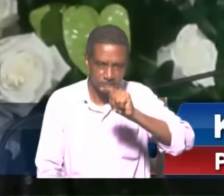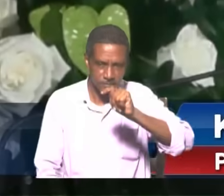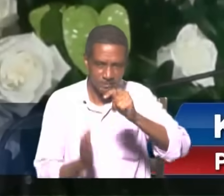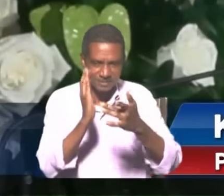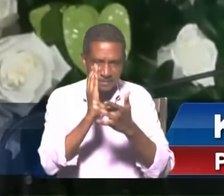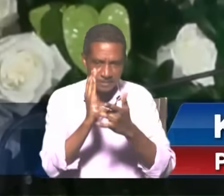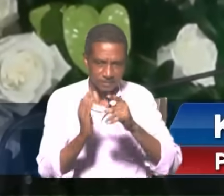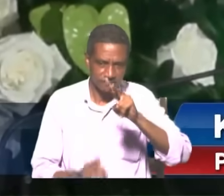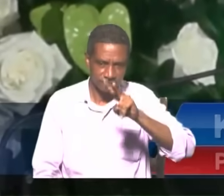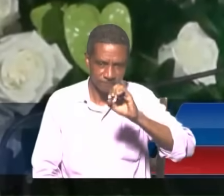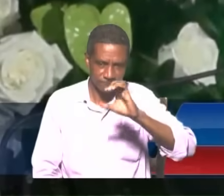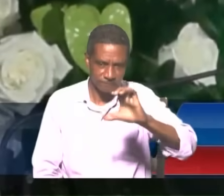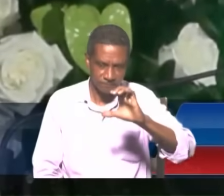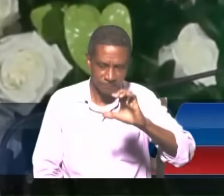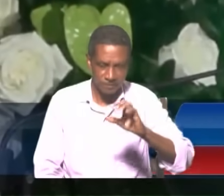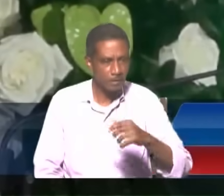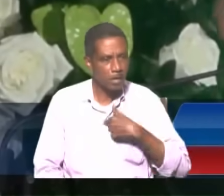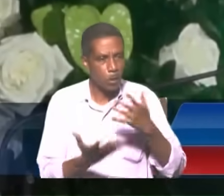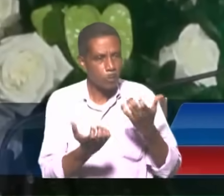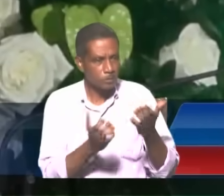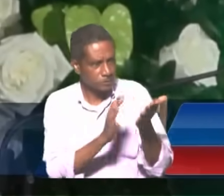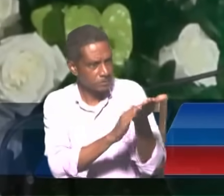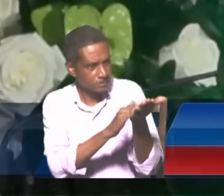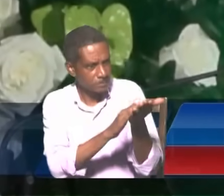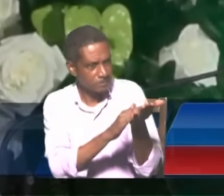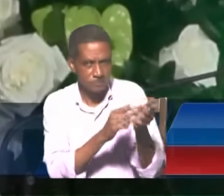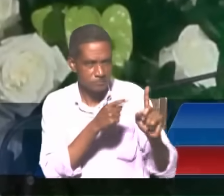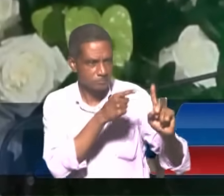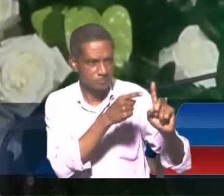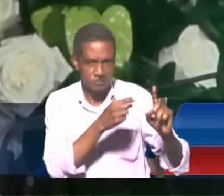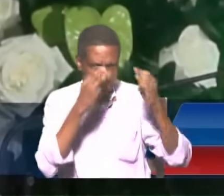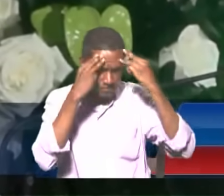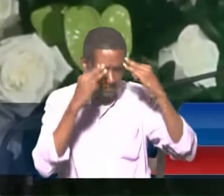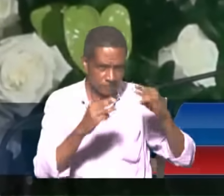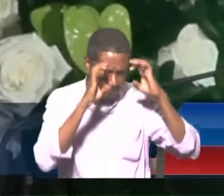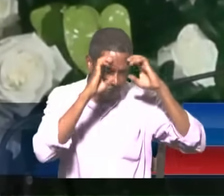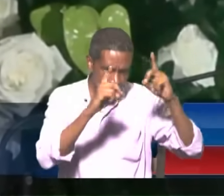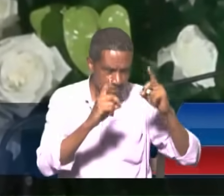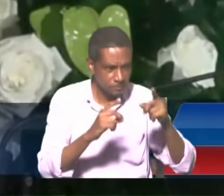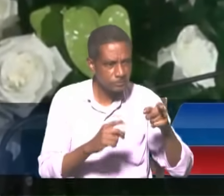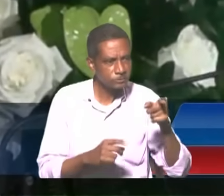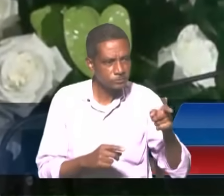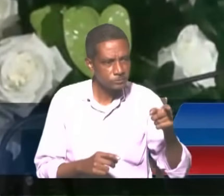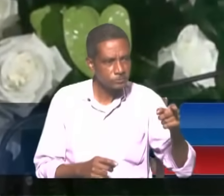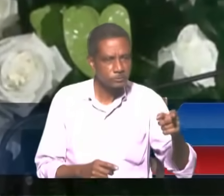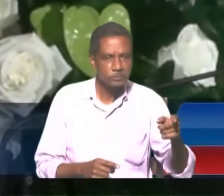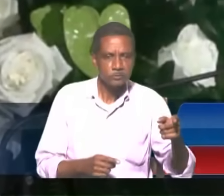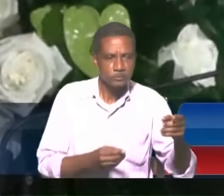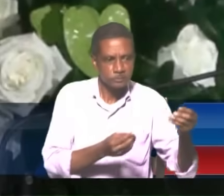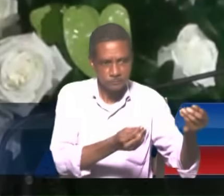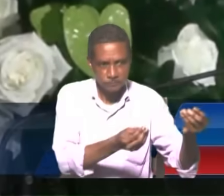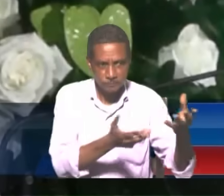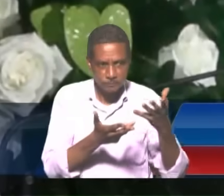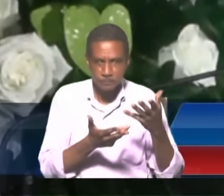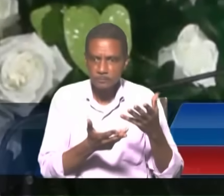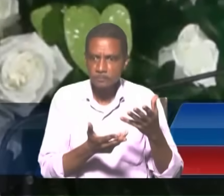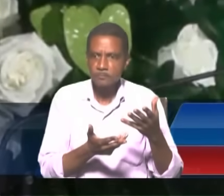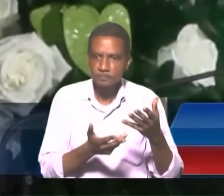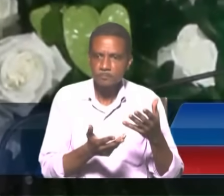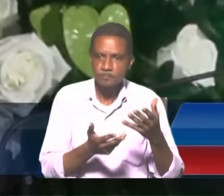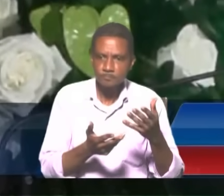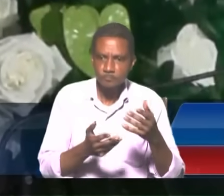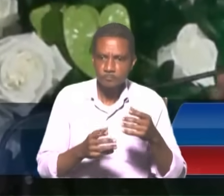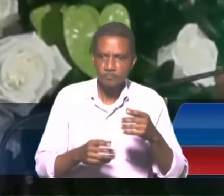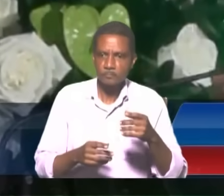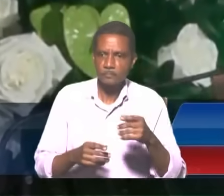my Minister of Education for bringing for us to the cabinet a cabinet note to have a